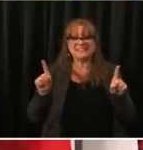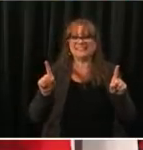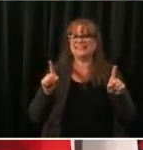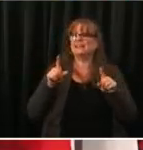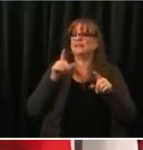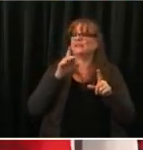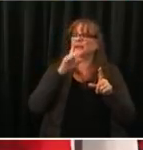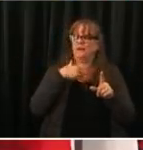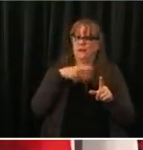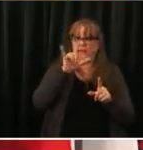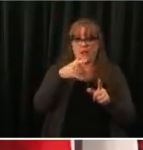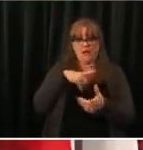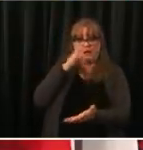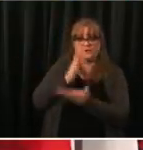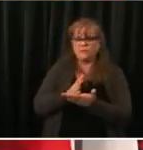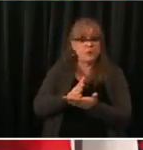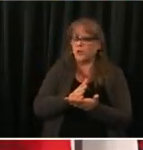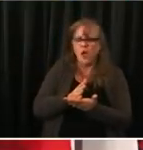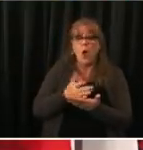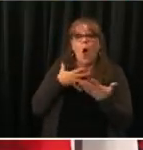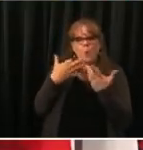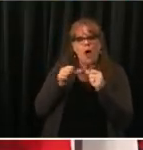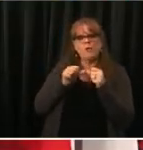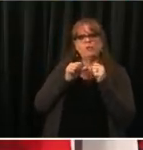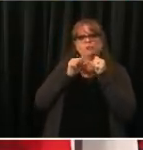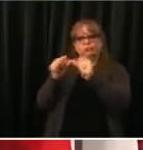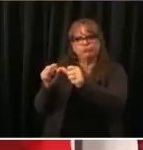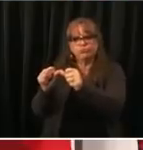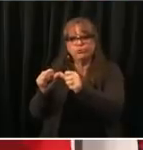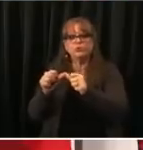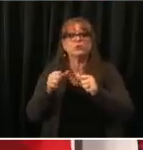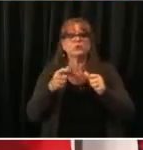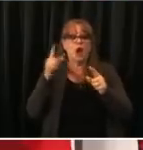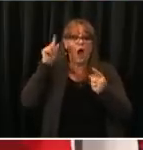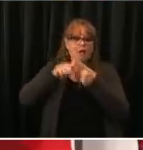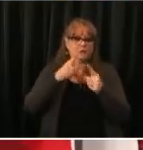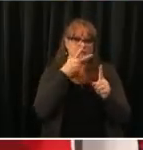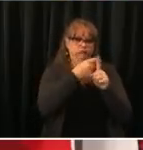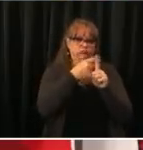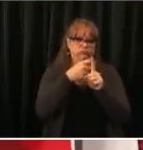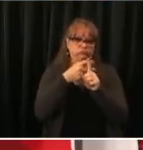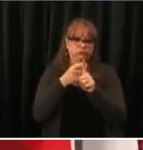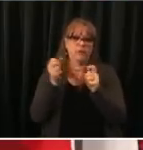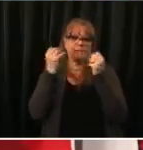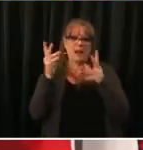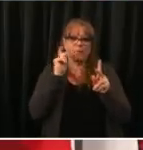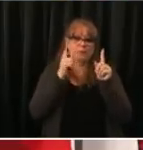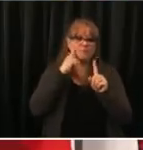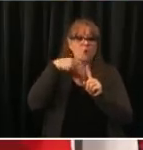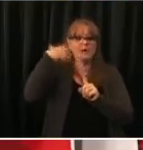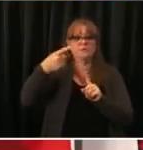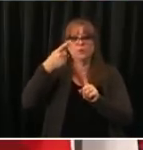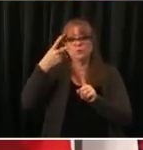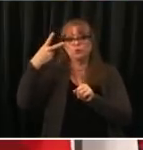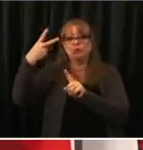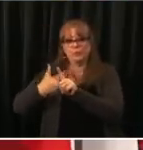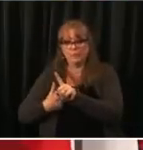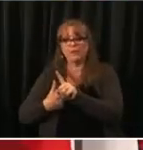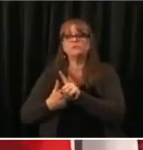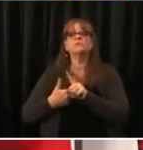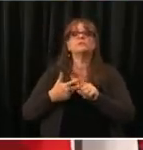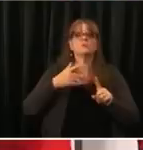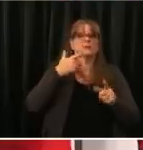direction as we rapidly move to vaccinate everybody who wants it in the coming months, not the wrong direction. And one of the reasons it's